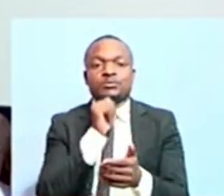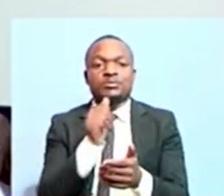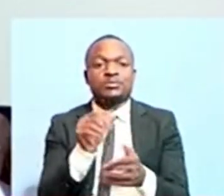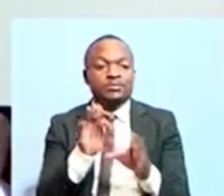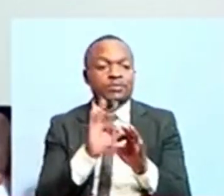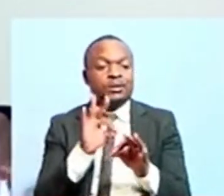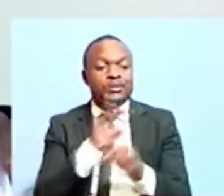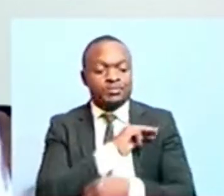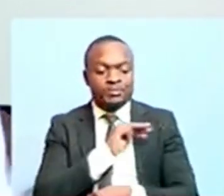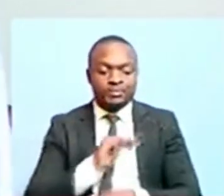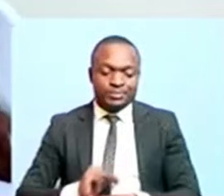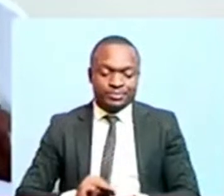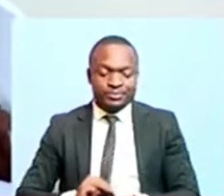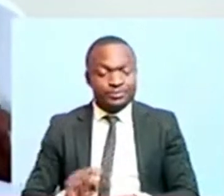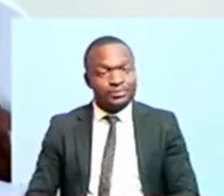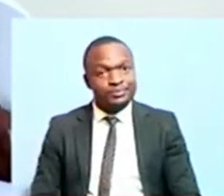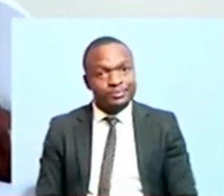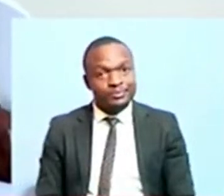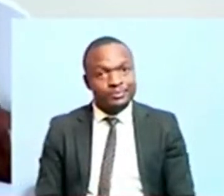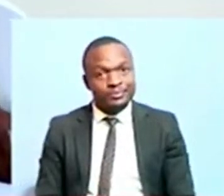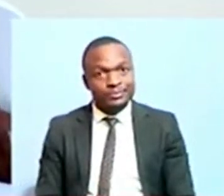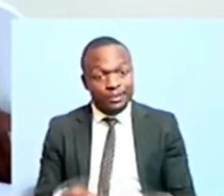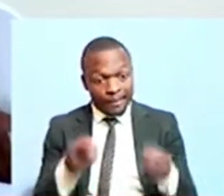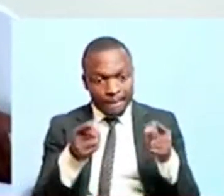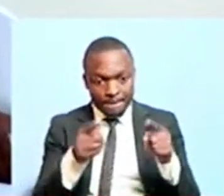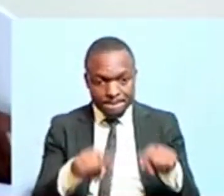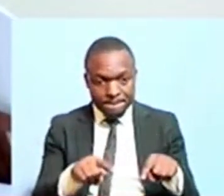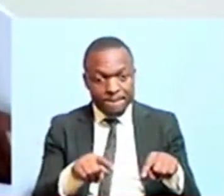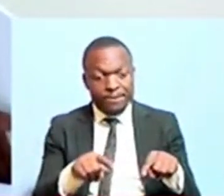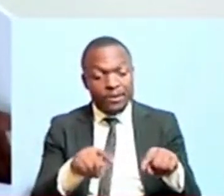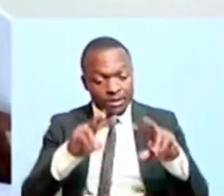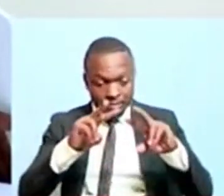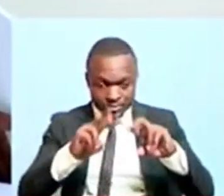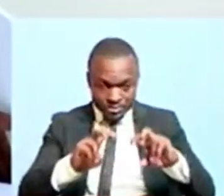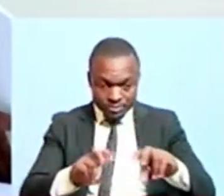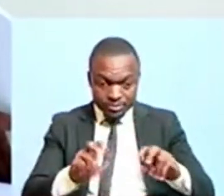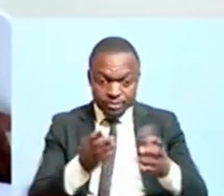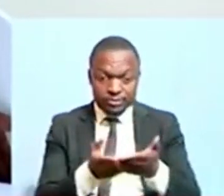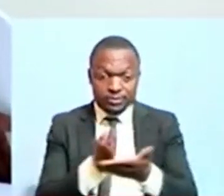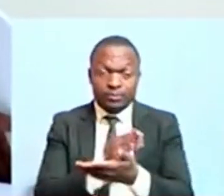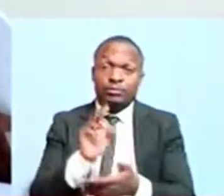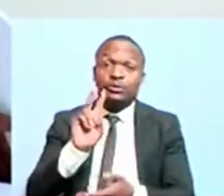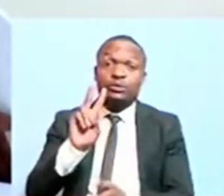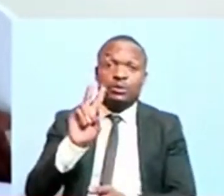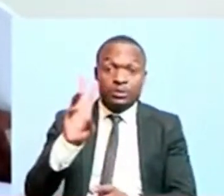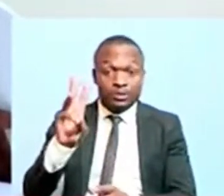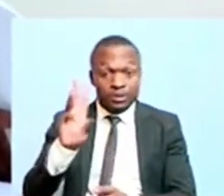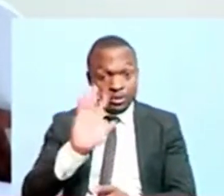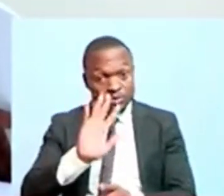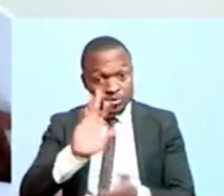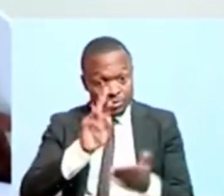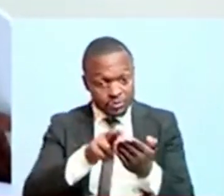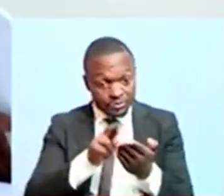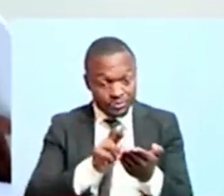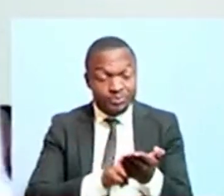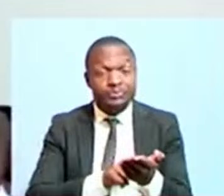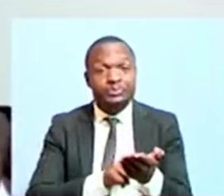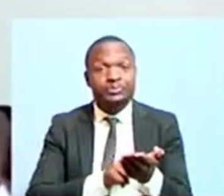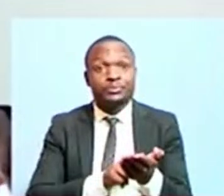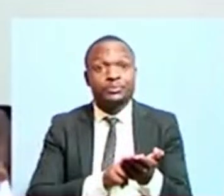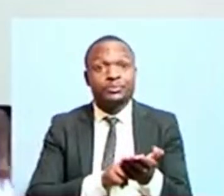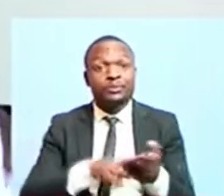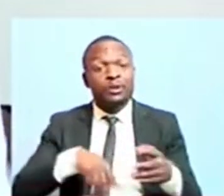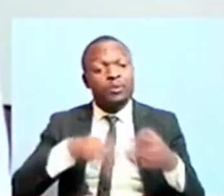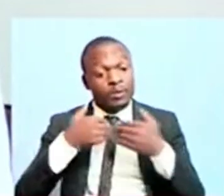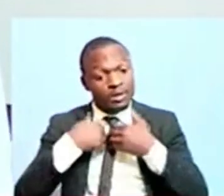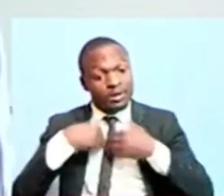members. And then when I check on page 26 of your report, there's a